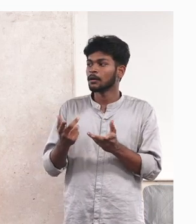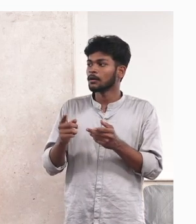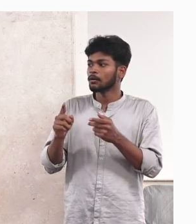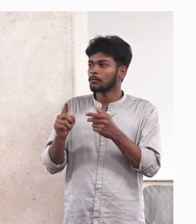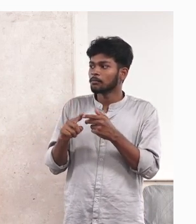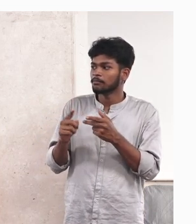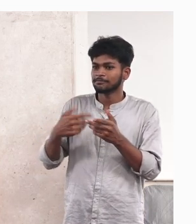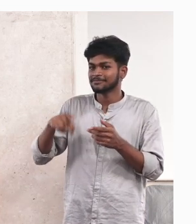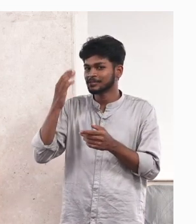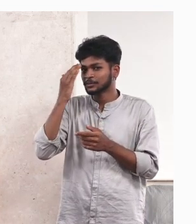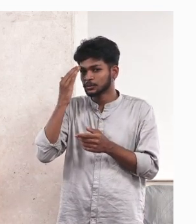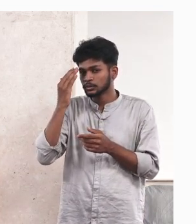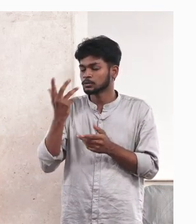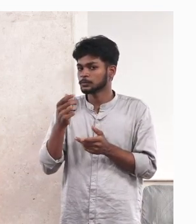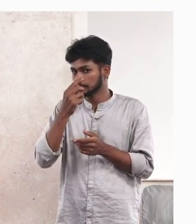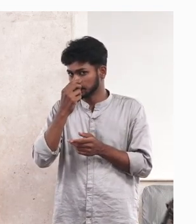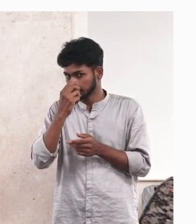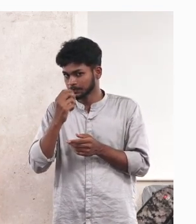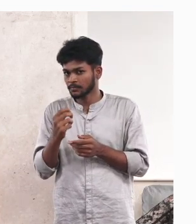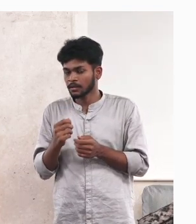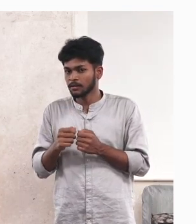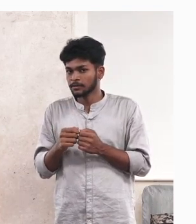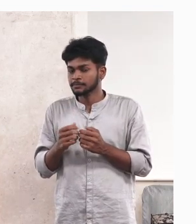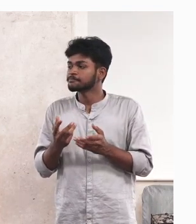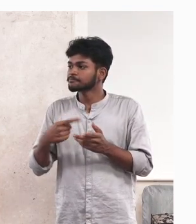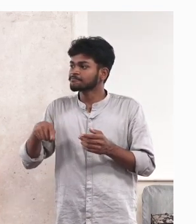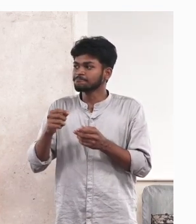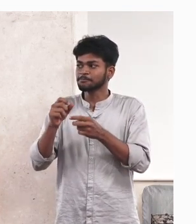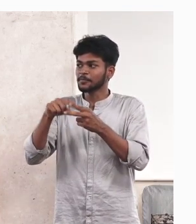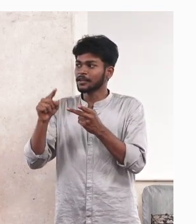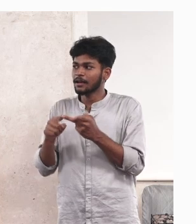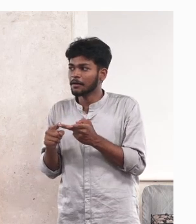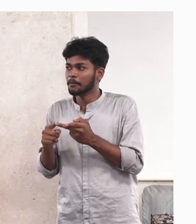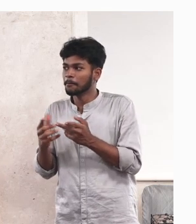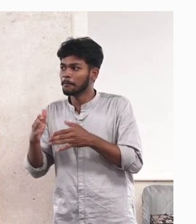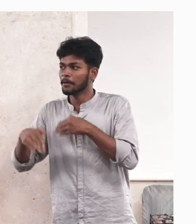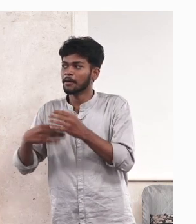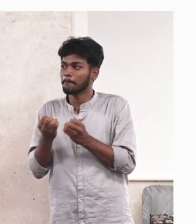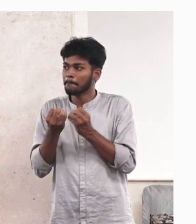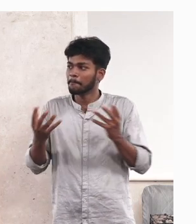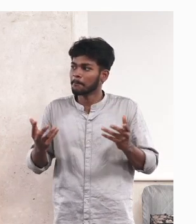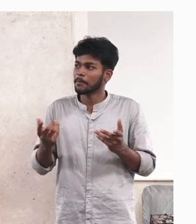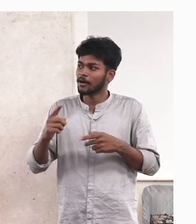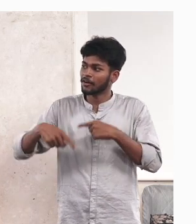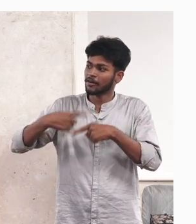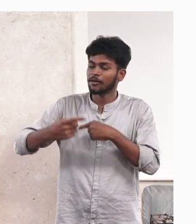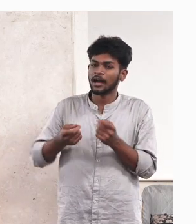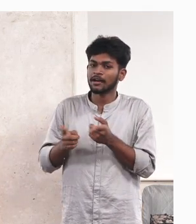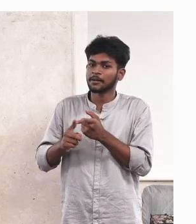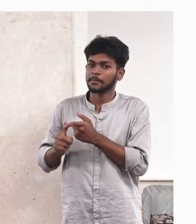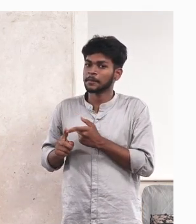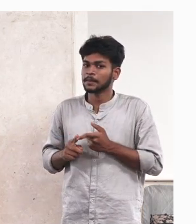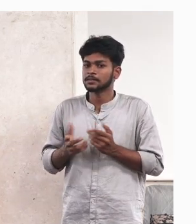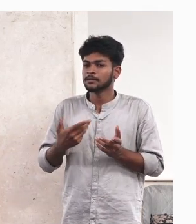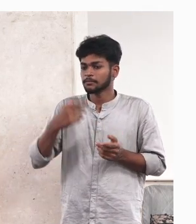we know about it. You need to have so many sessions to have it. But I have always this feeling, how do you tell? And even